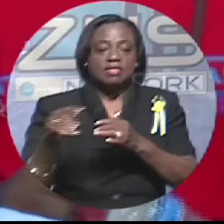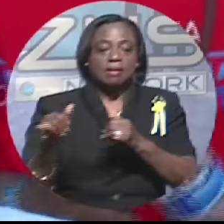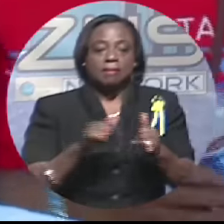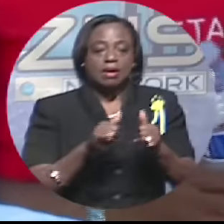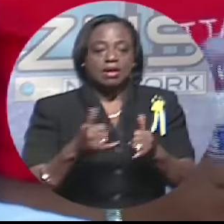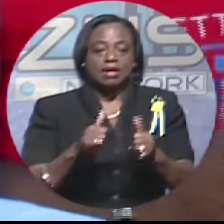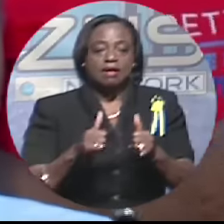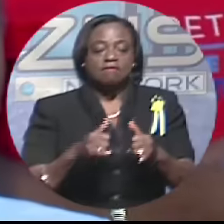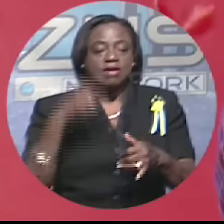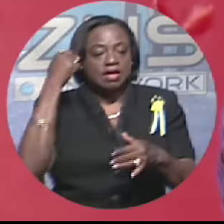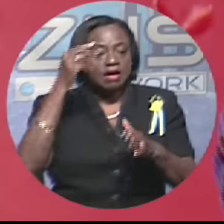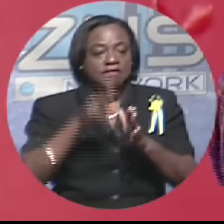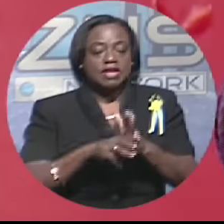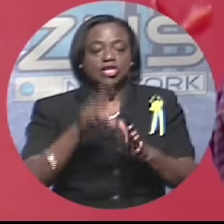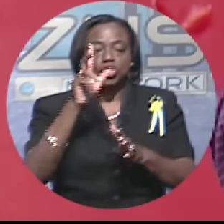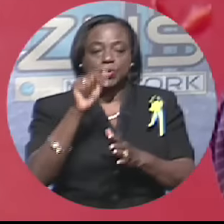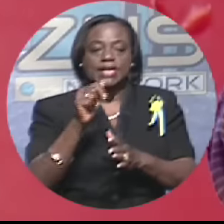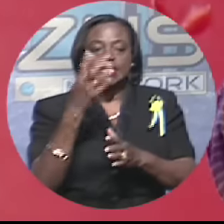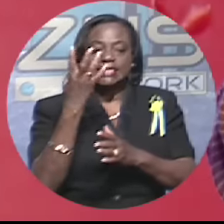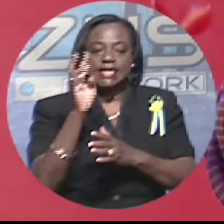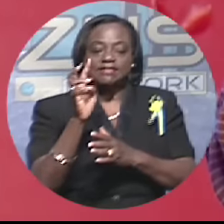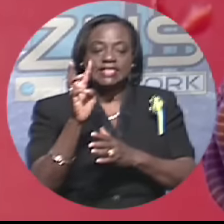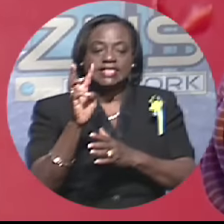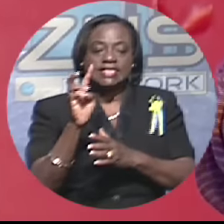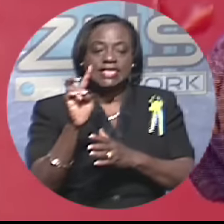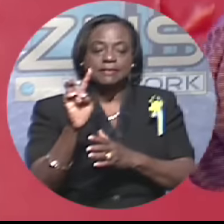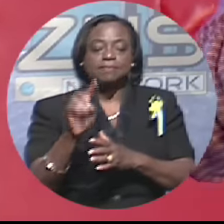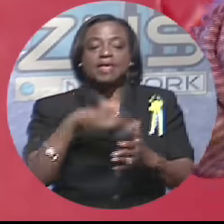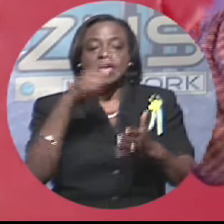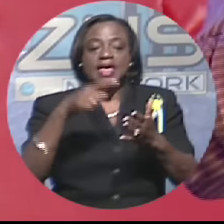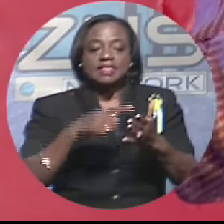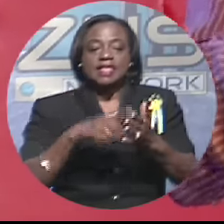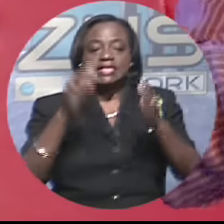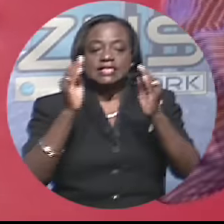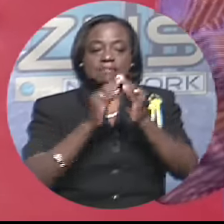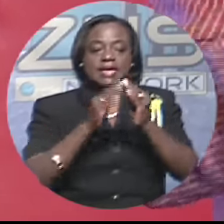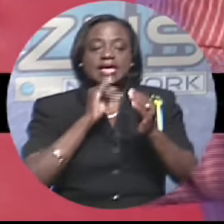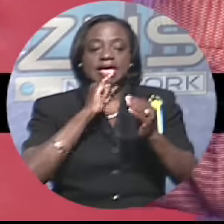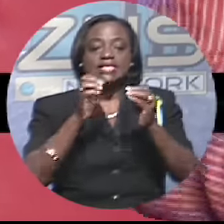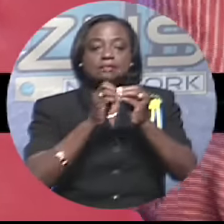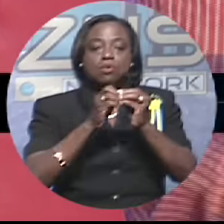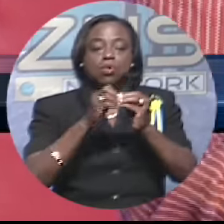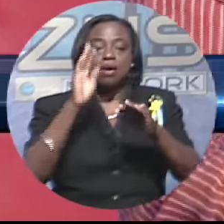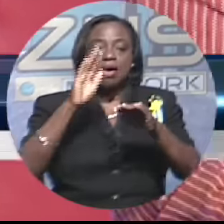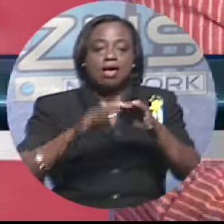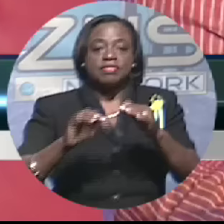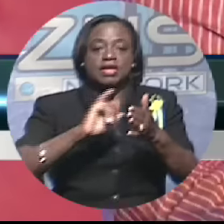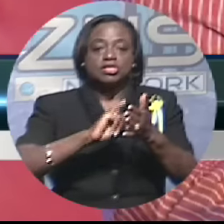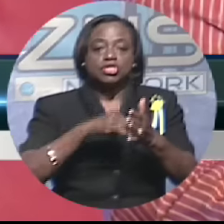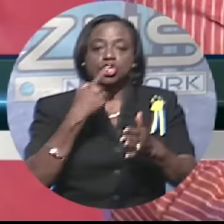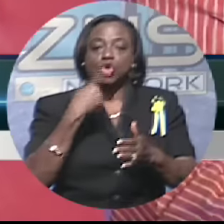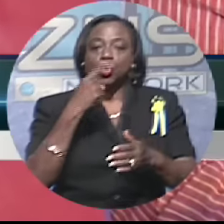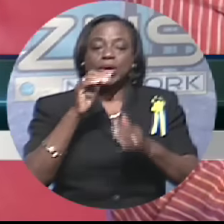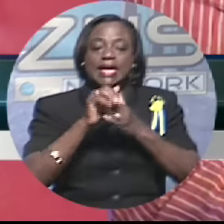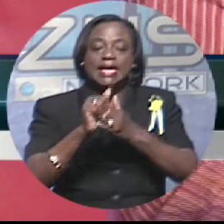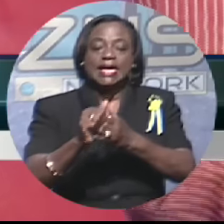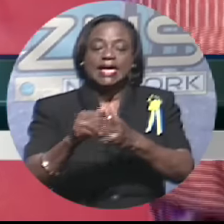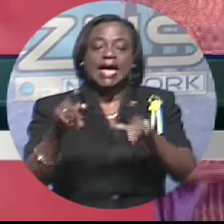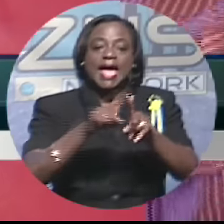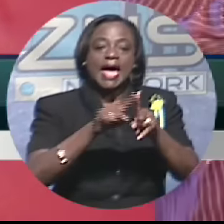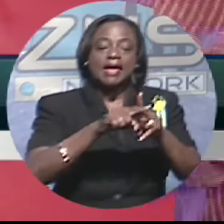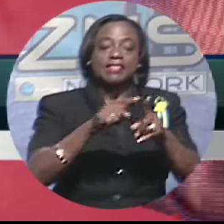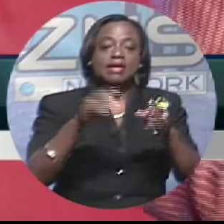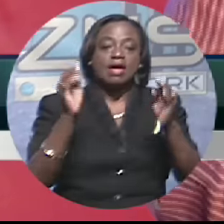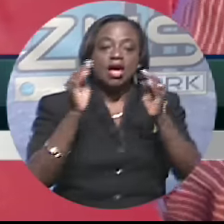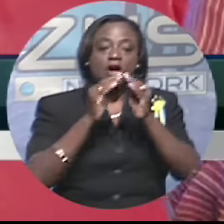in 2017. This campaign is more than who is going to lead after convention. It